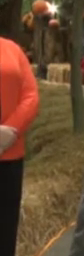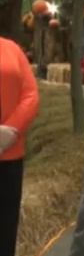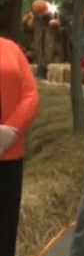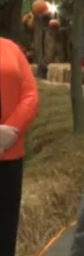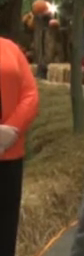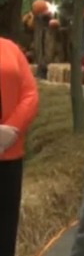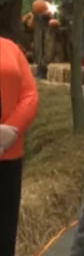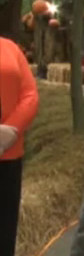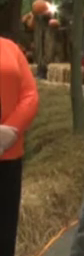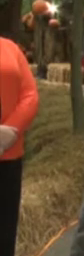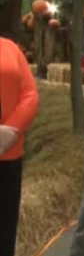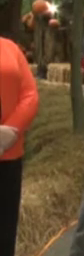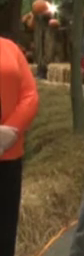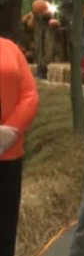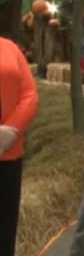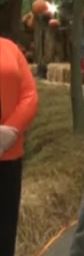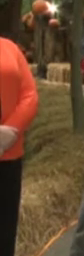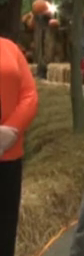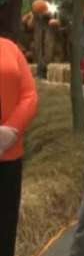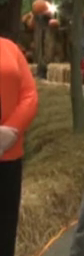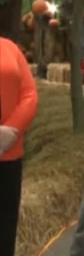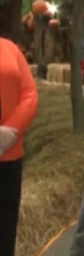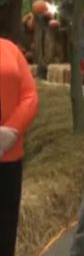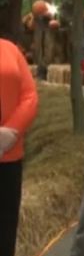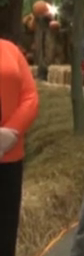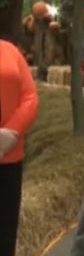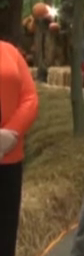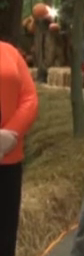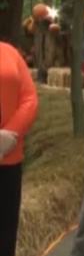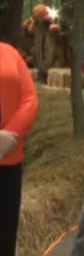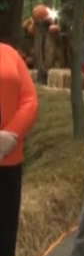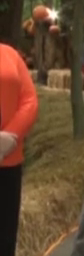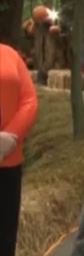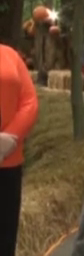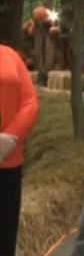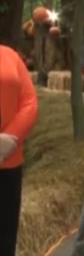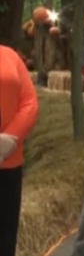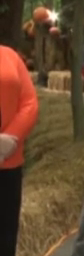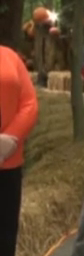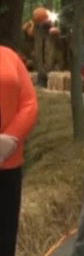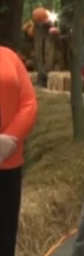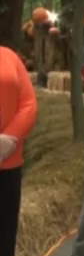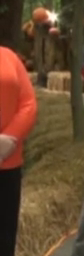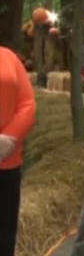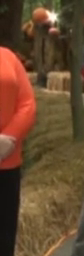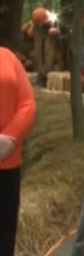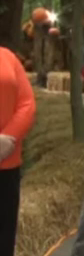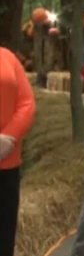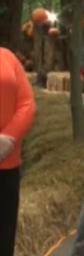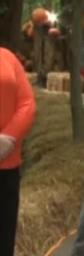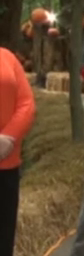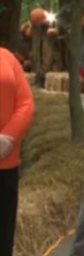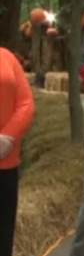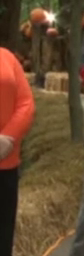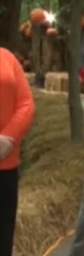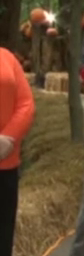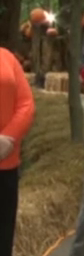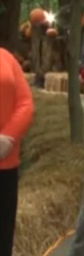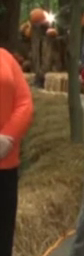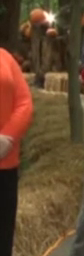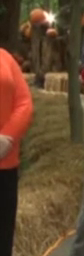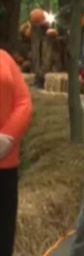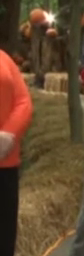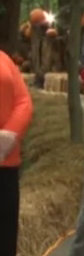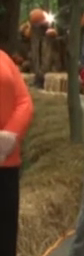Park, and of course the World Championship that we hosted there, one of the most thrilling they've ever had in their history. The Dirt Bowl at